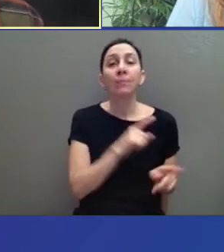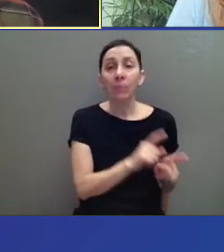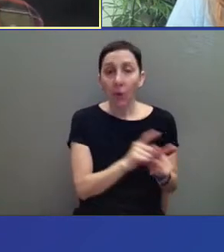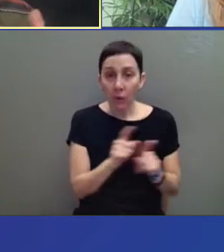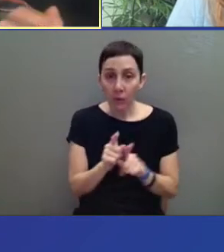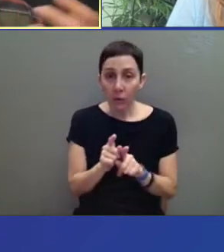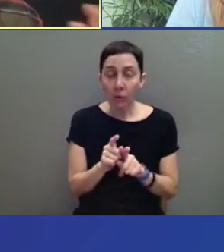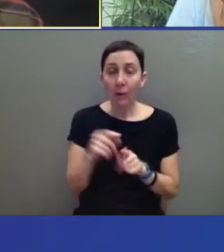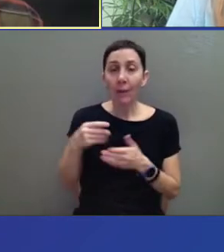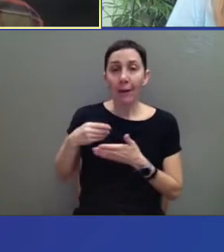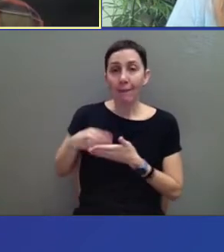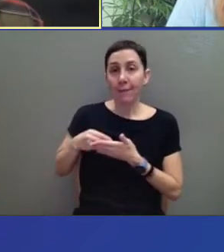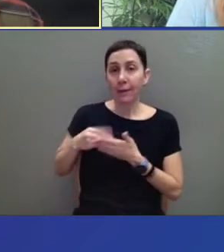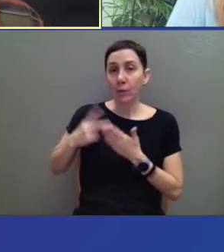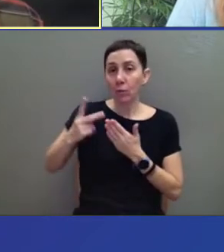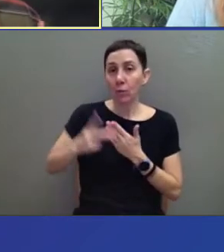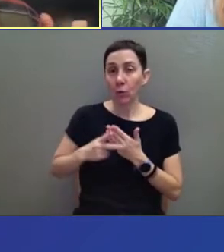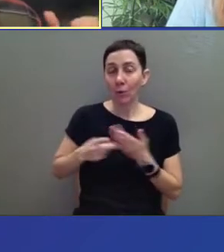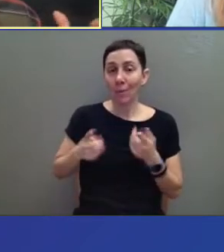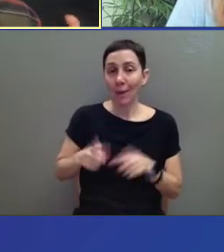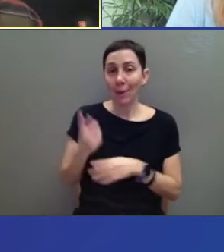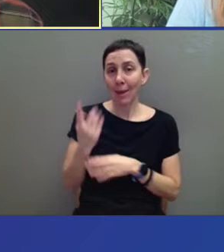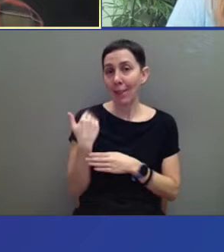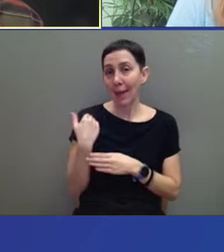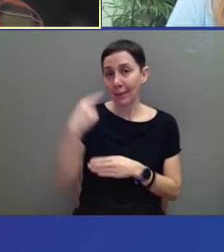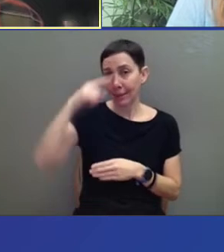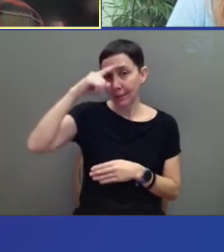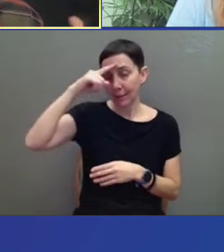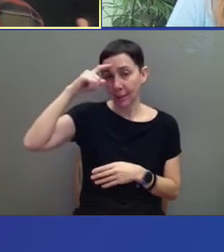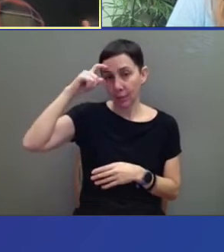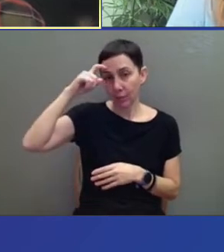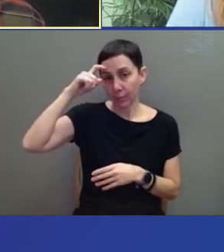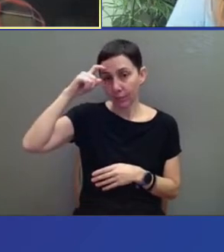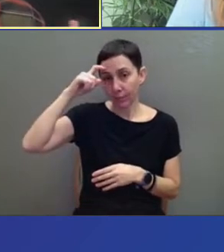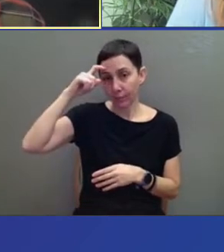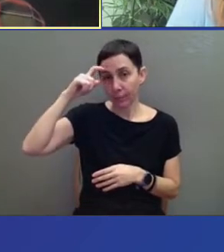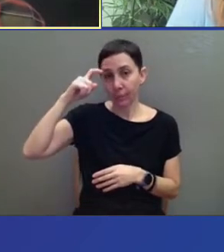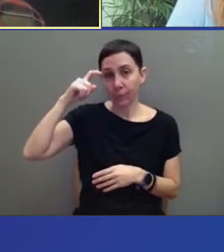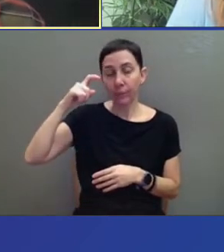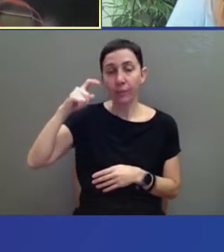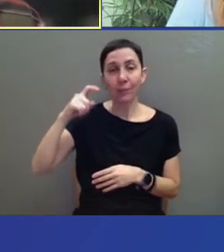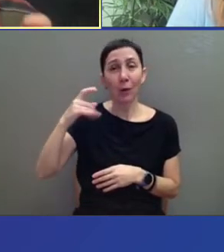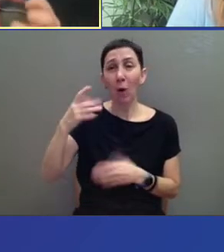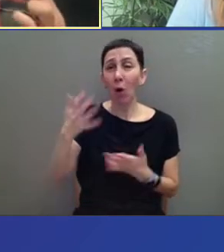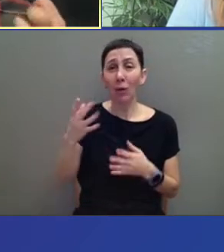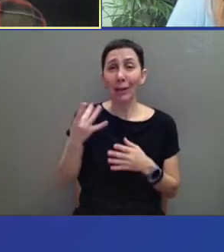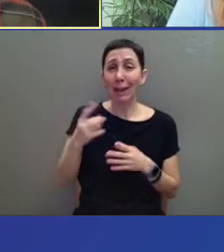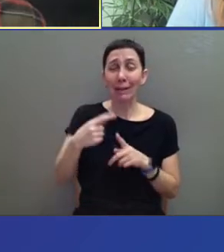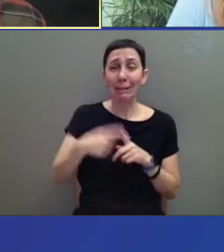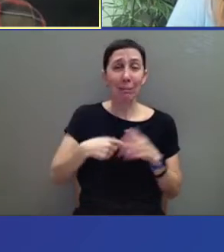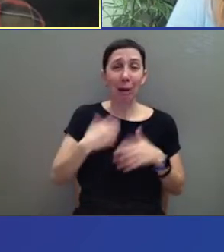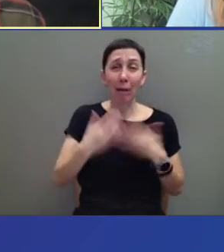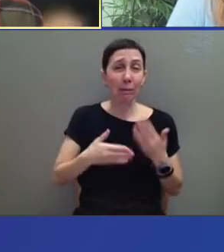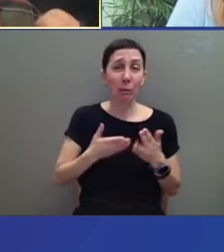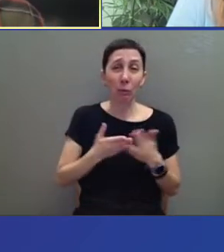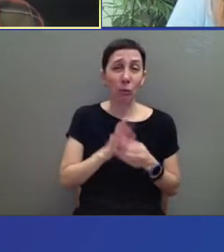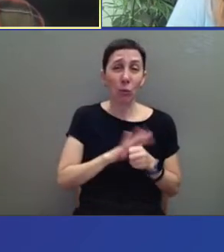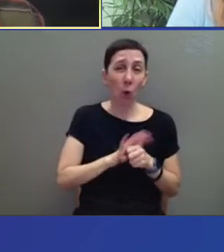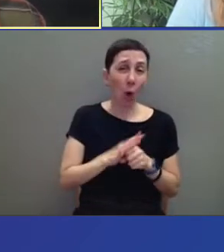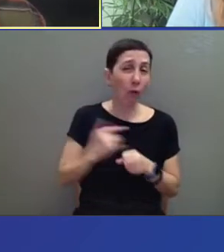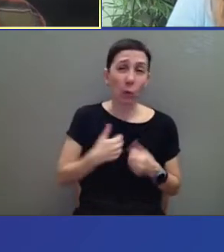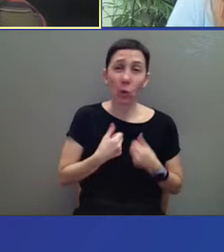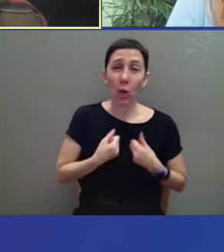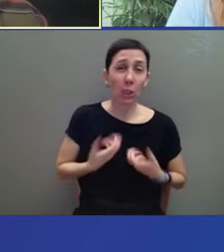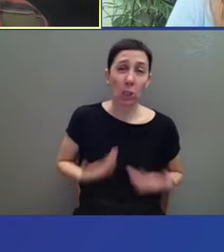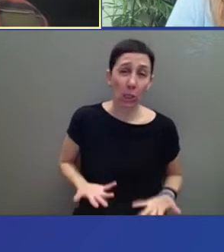this funding program, again, was done last summer. We're 18 months into this pandemic. We're all exhausted.